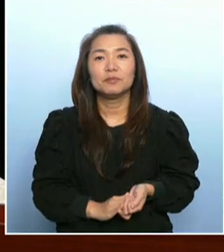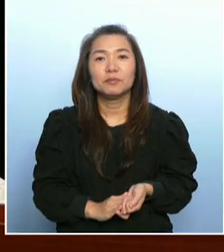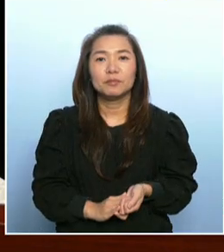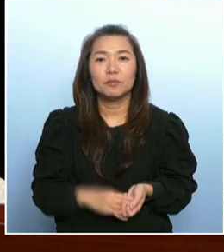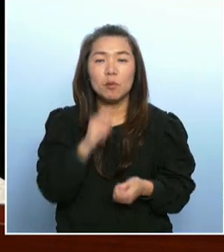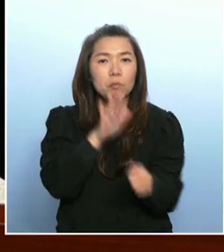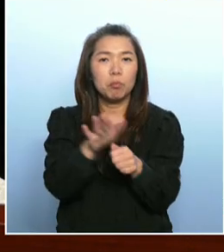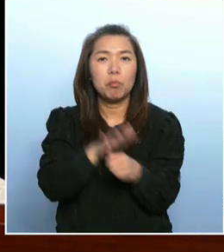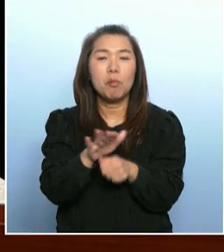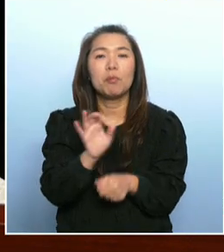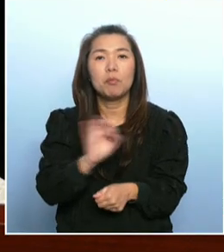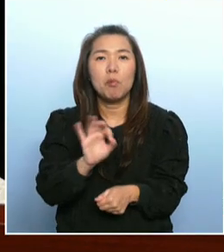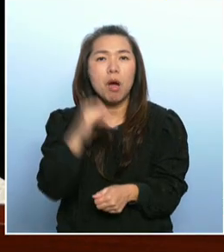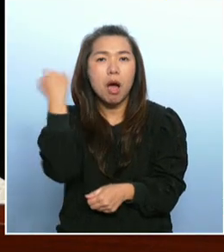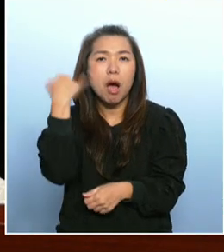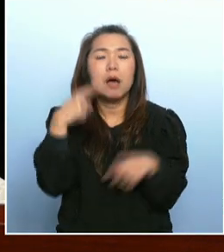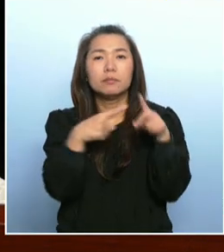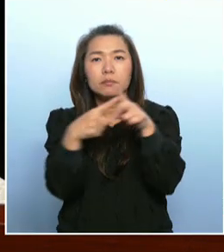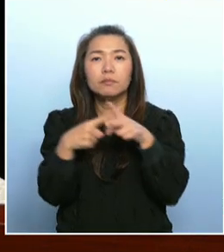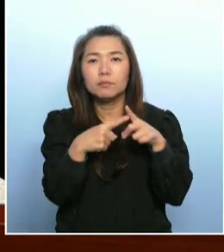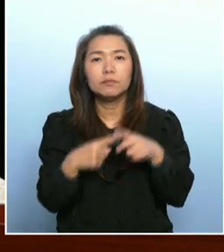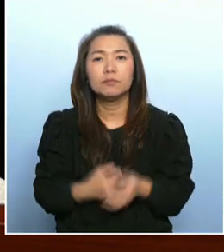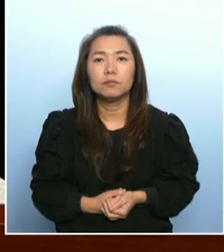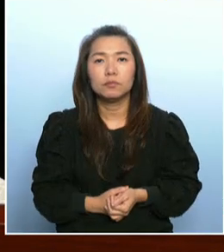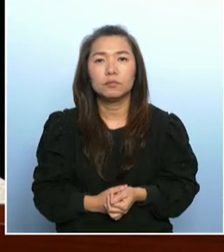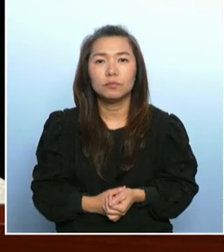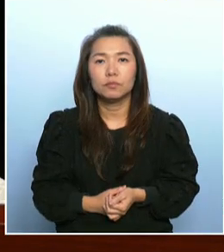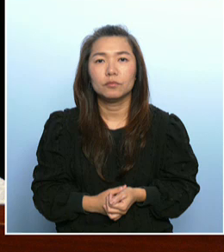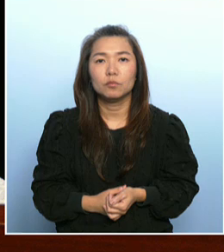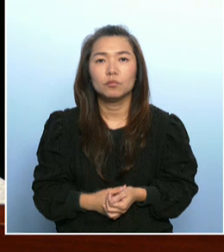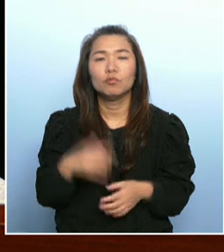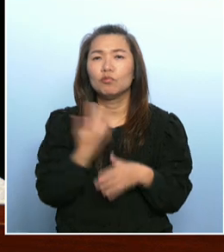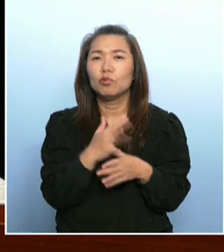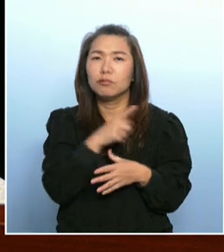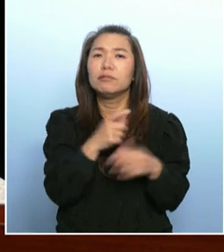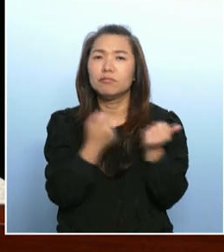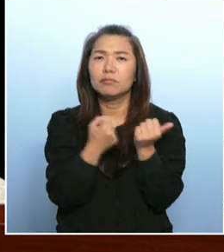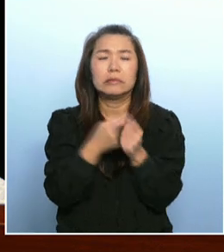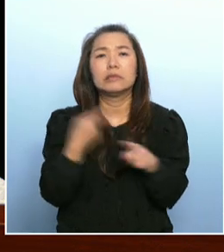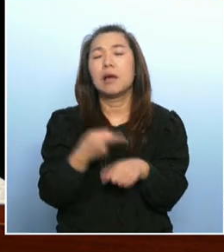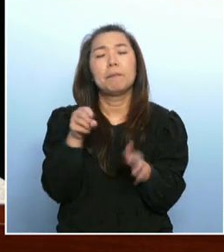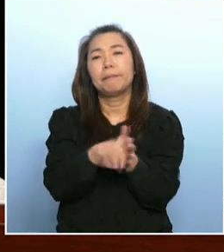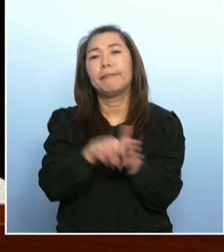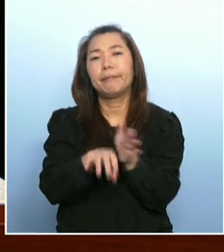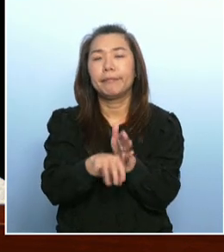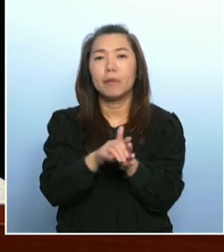these facilities. And there are no relevant devices to help people with hearing impairment.